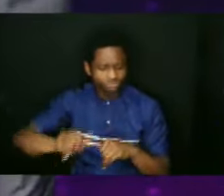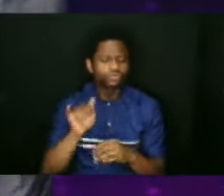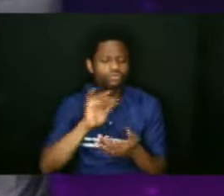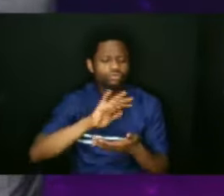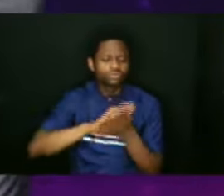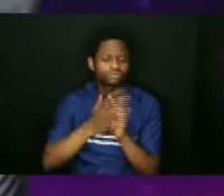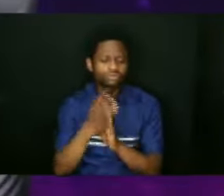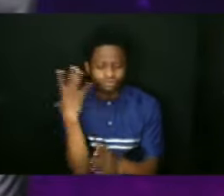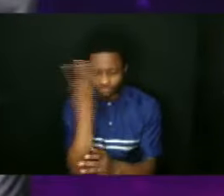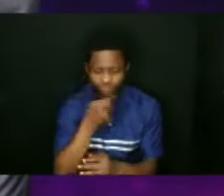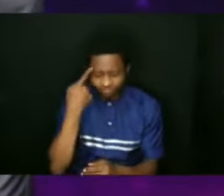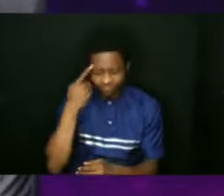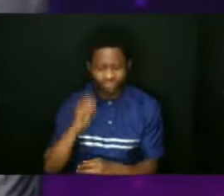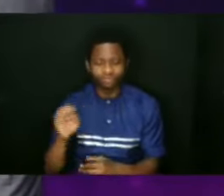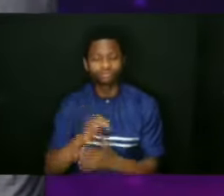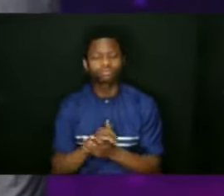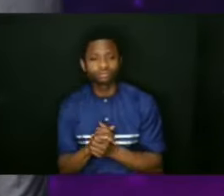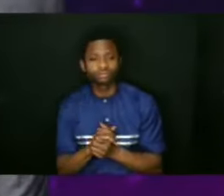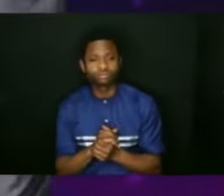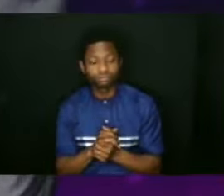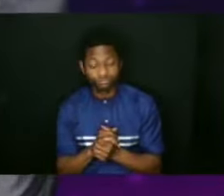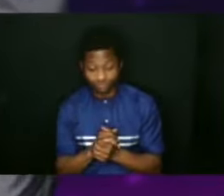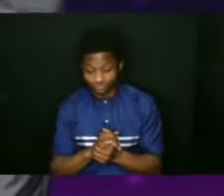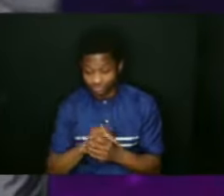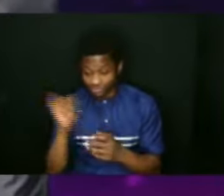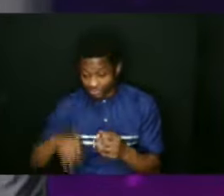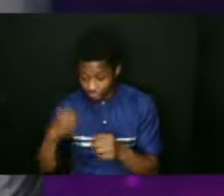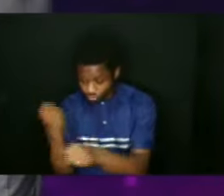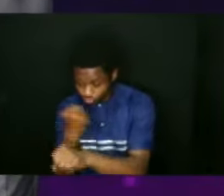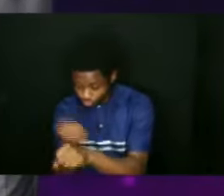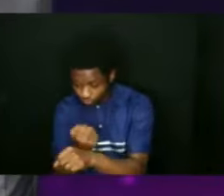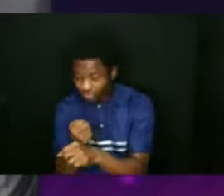Agate is also resistant to chemical attack.